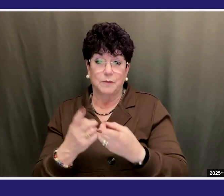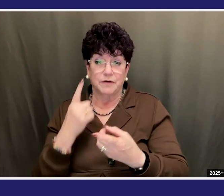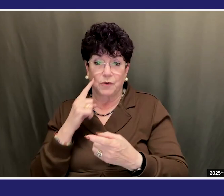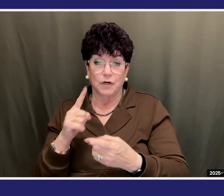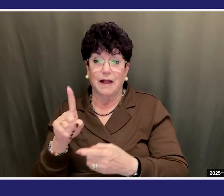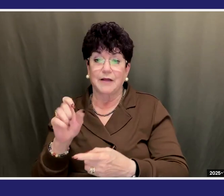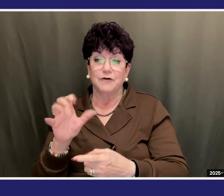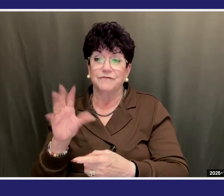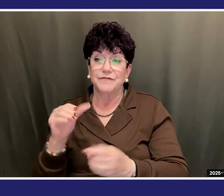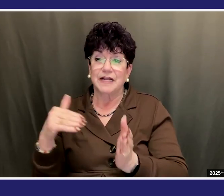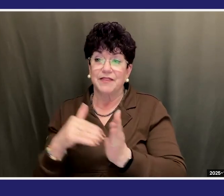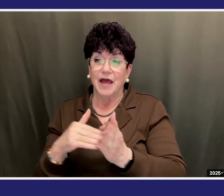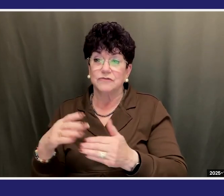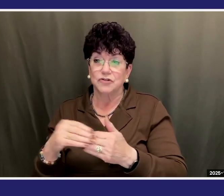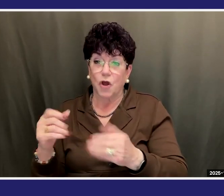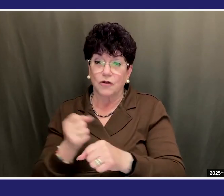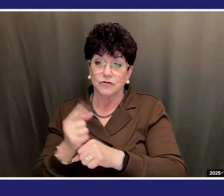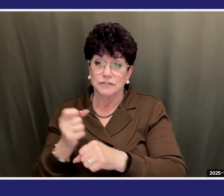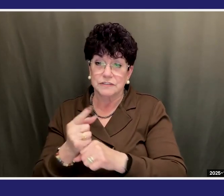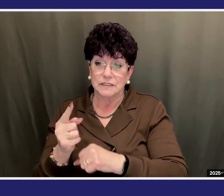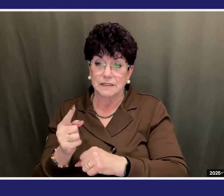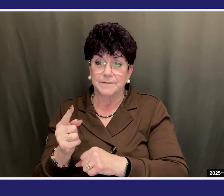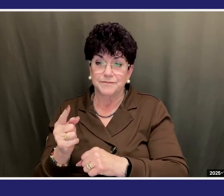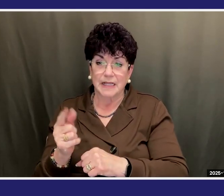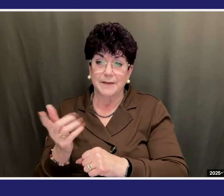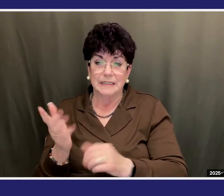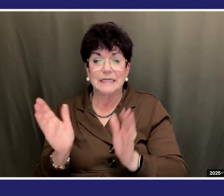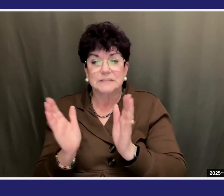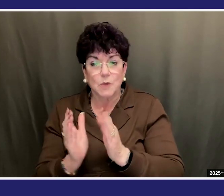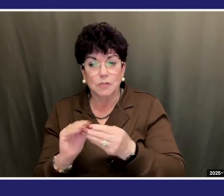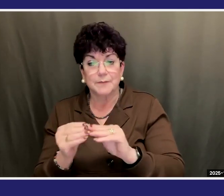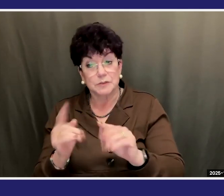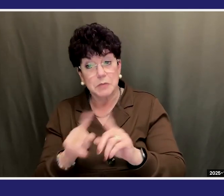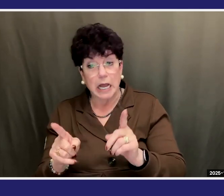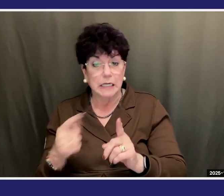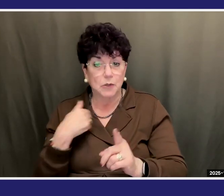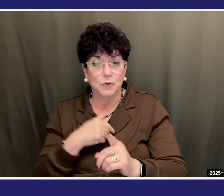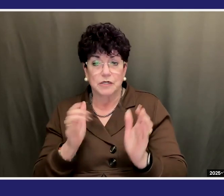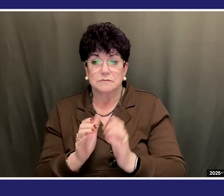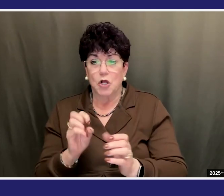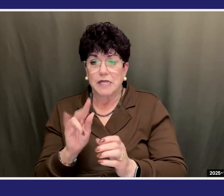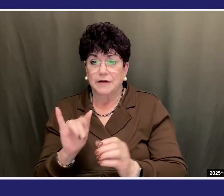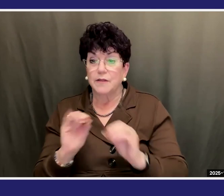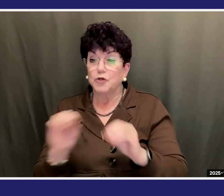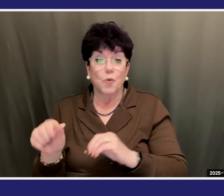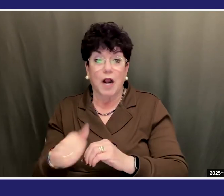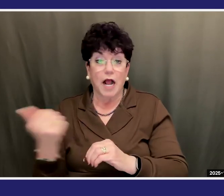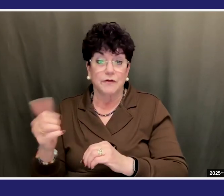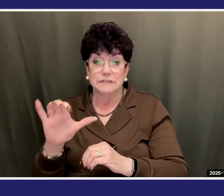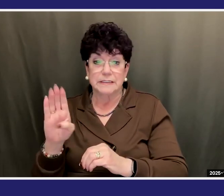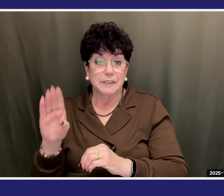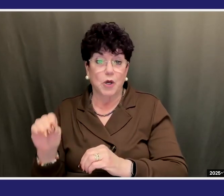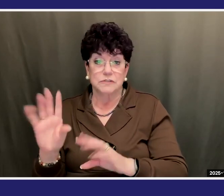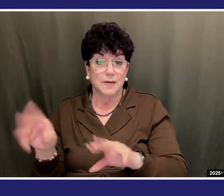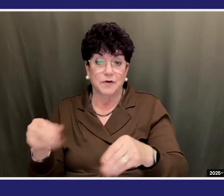nearly $150,000 annually. I know those are small numbers, but we're a small county, and there are no other CBOs in our community who provide this type